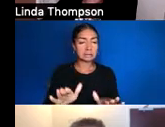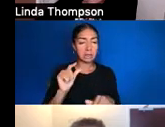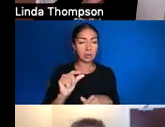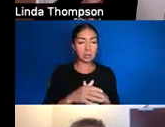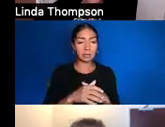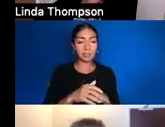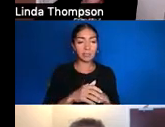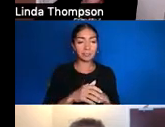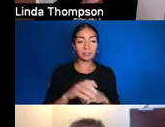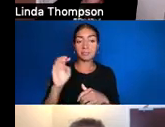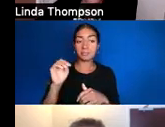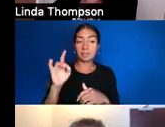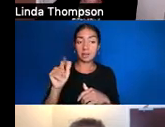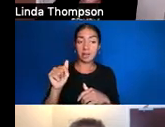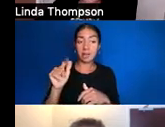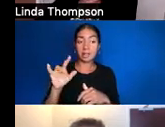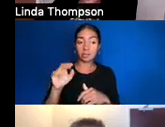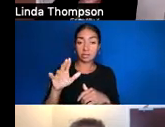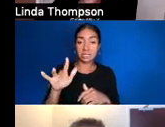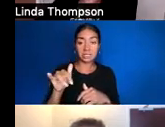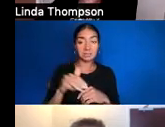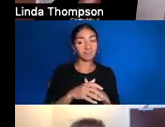Media literacy. Yeah.